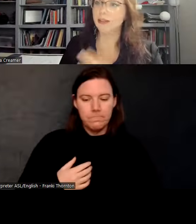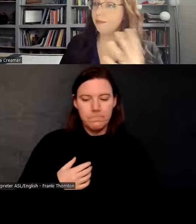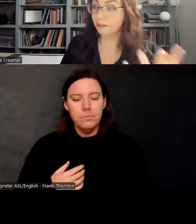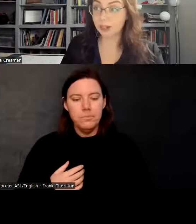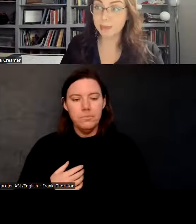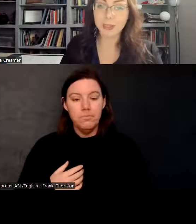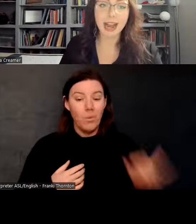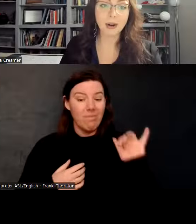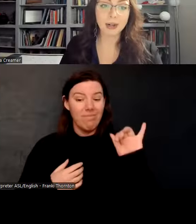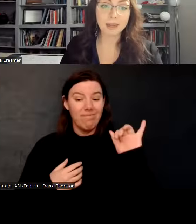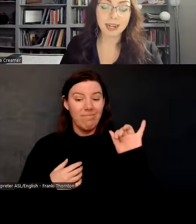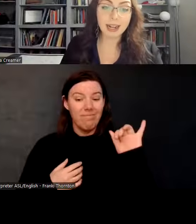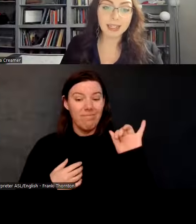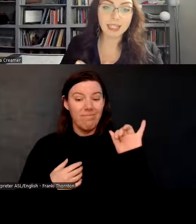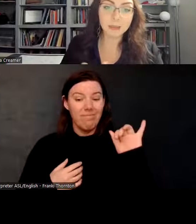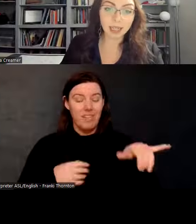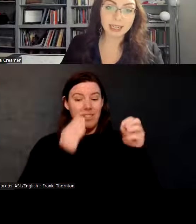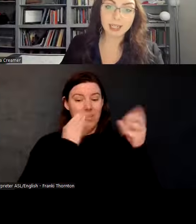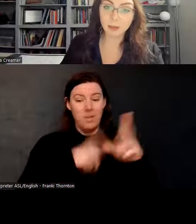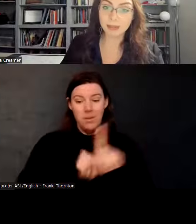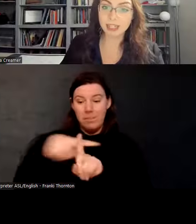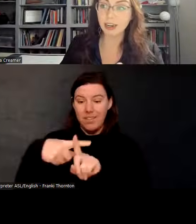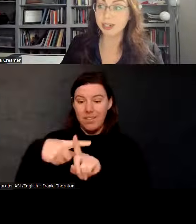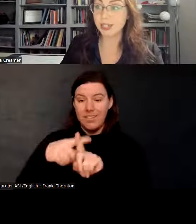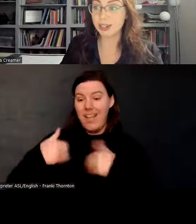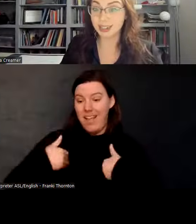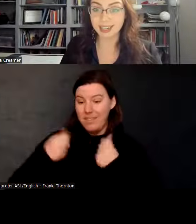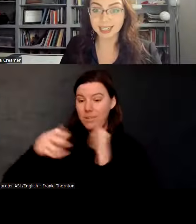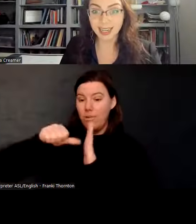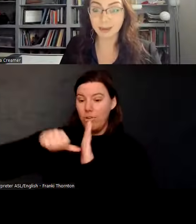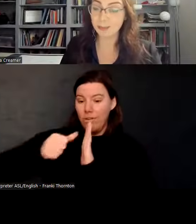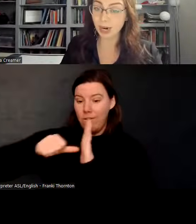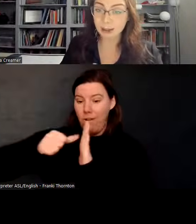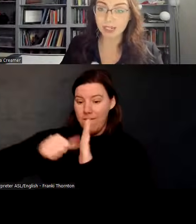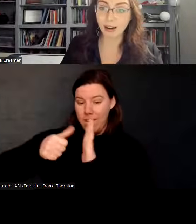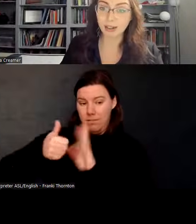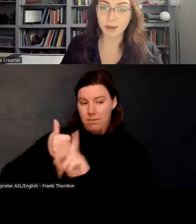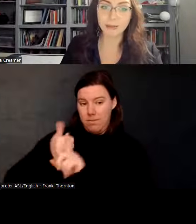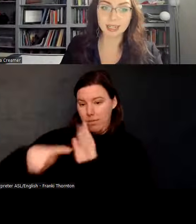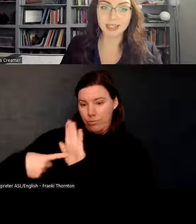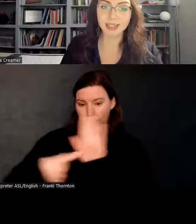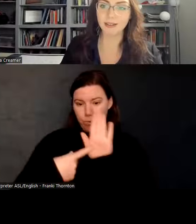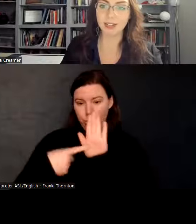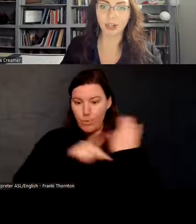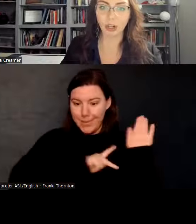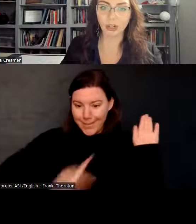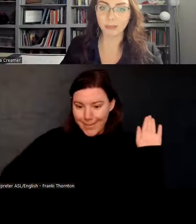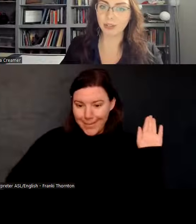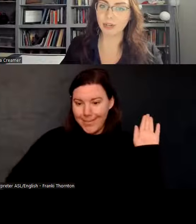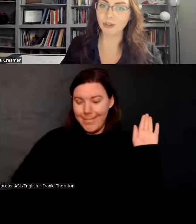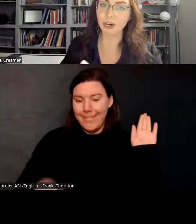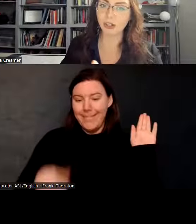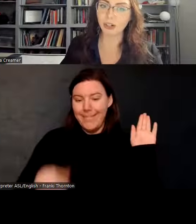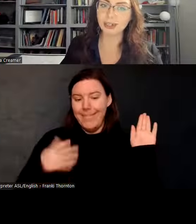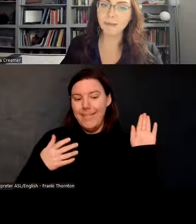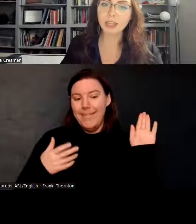with, for example, Sennacherib's canals display the supremacy of Assyria and its king. Perhaps the ongoing presence of such large